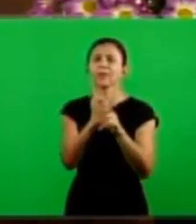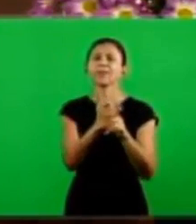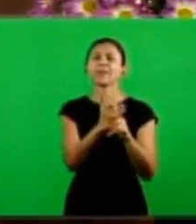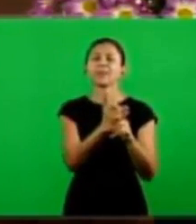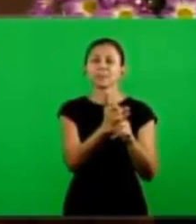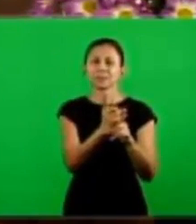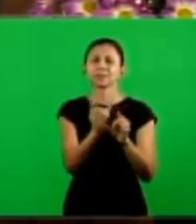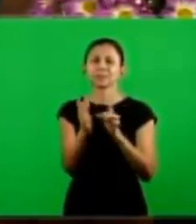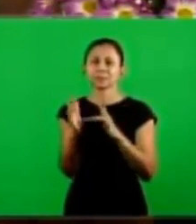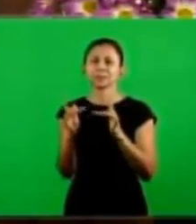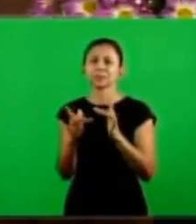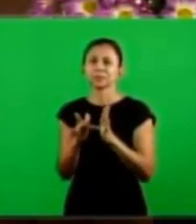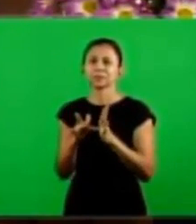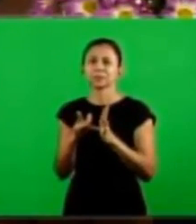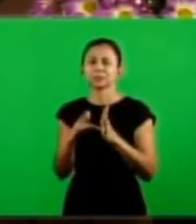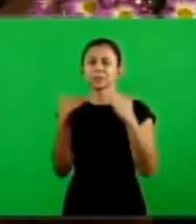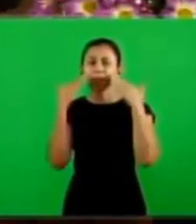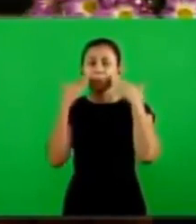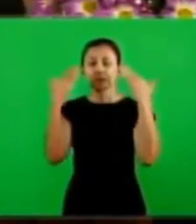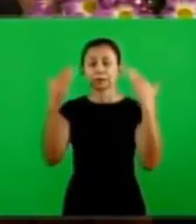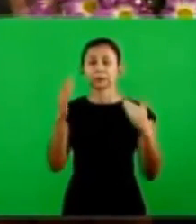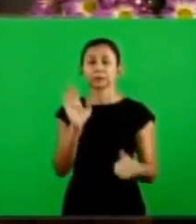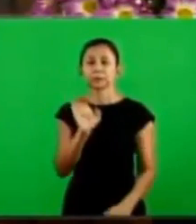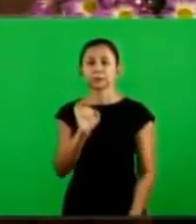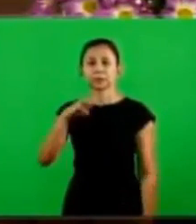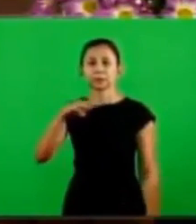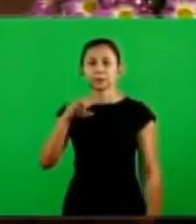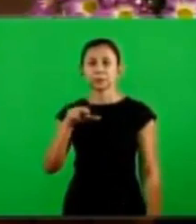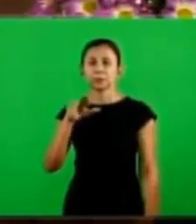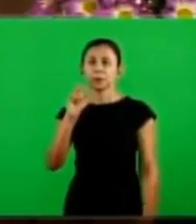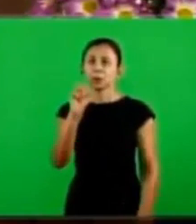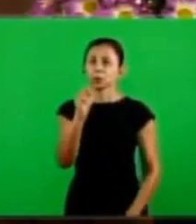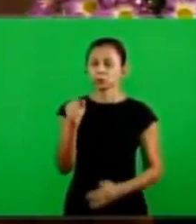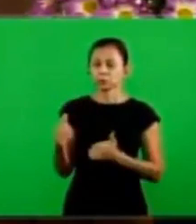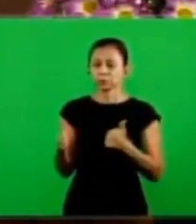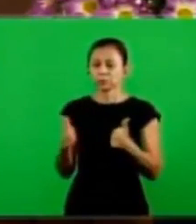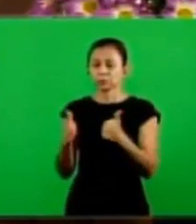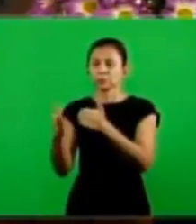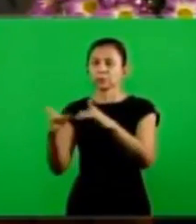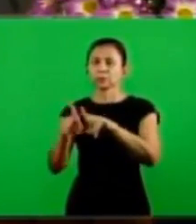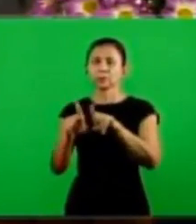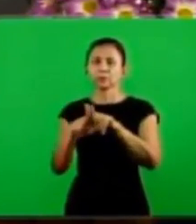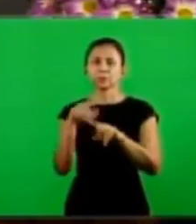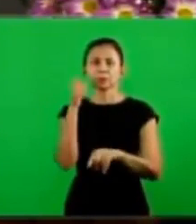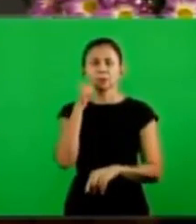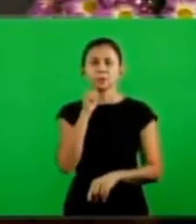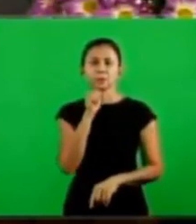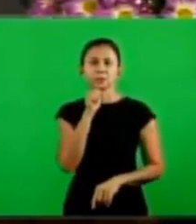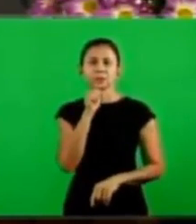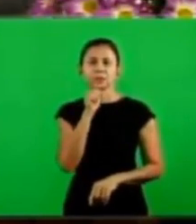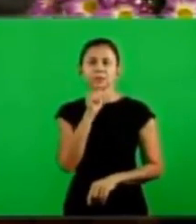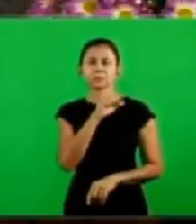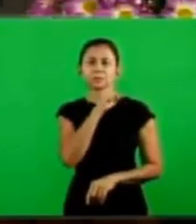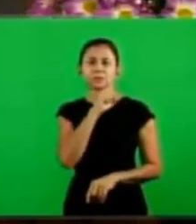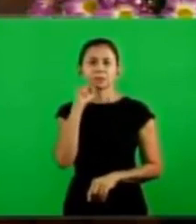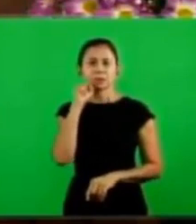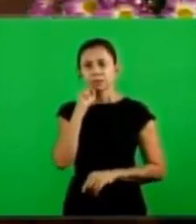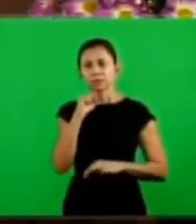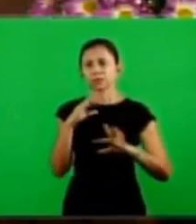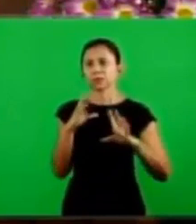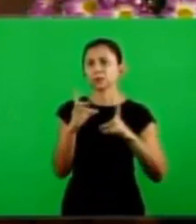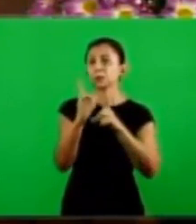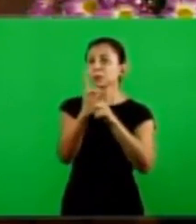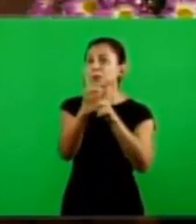Among the disciples, so he presented himself to in the way of Emmaus and into the